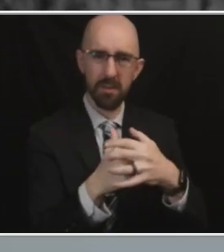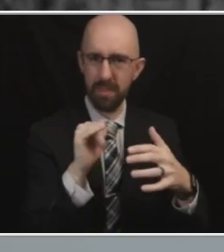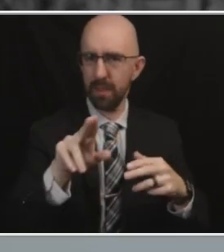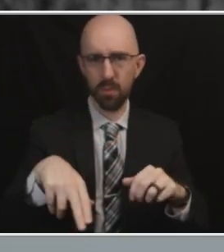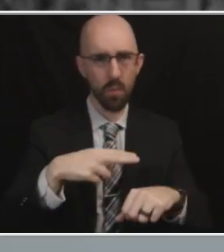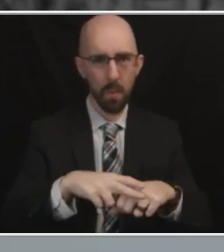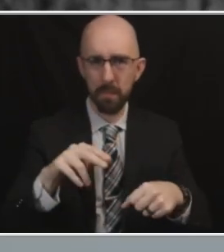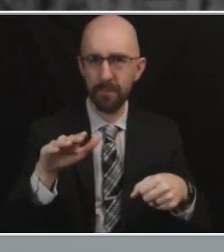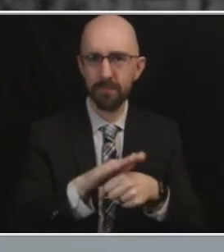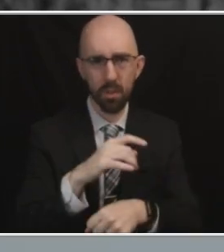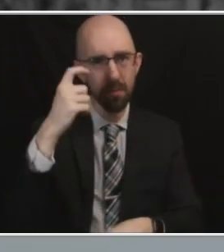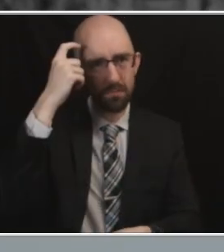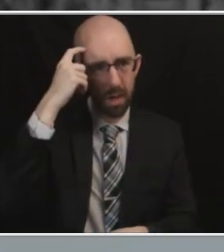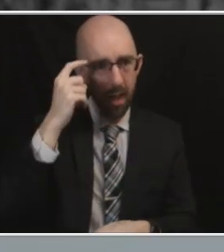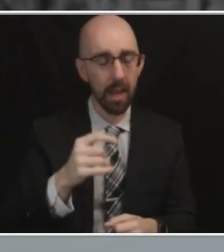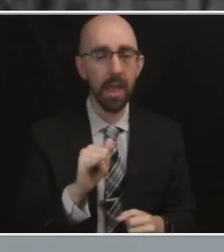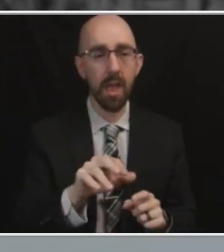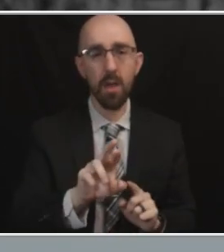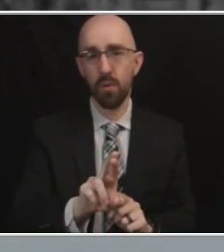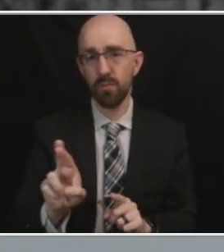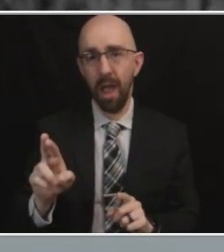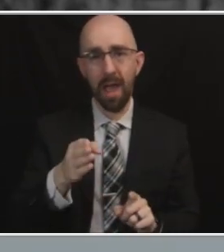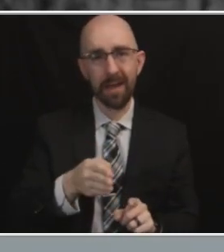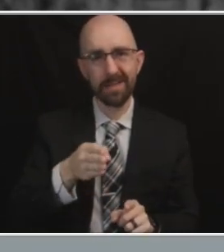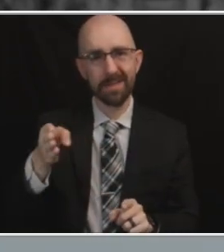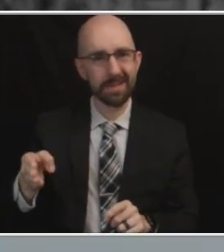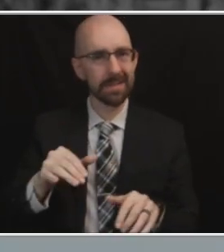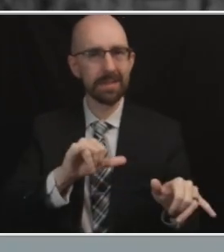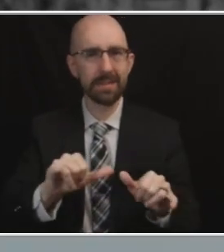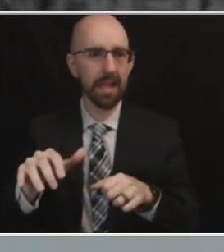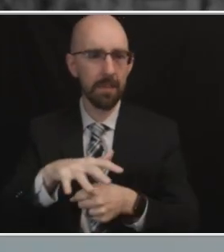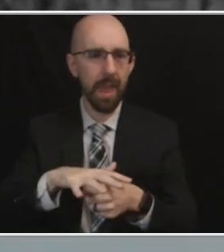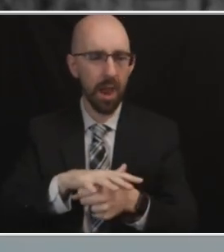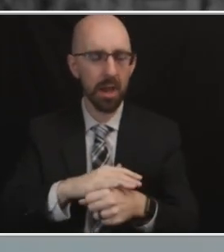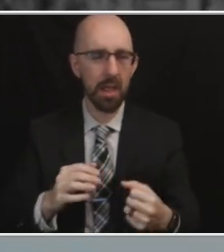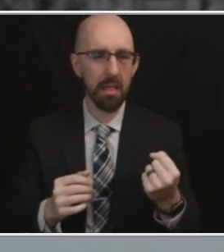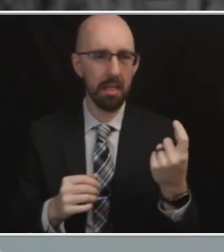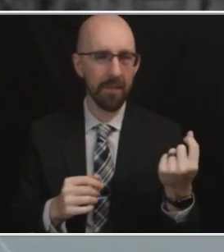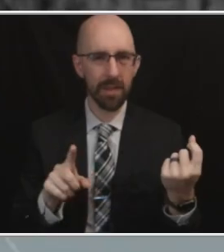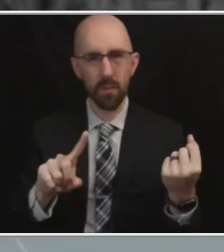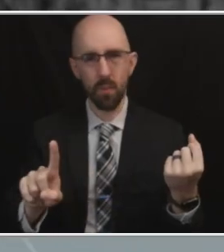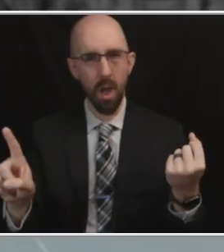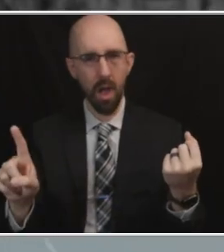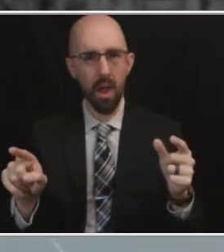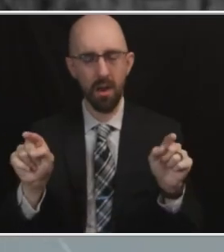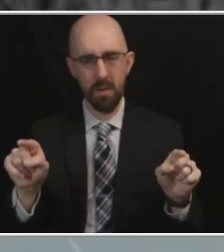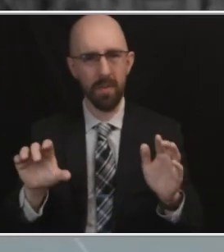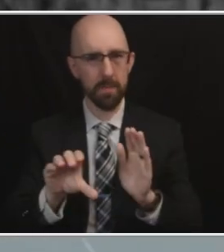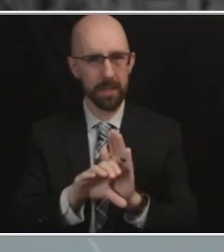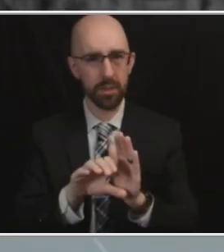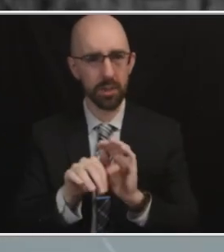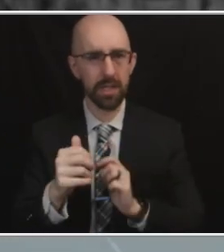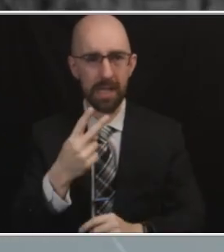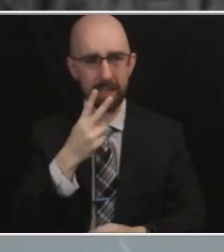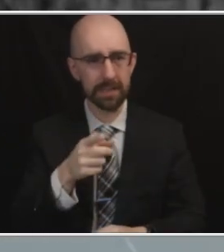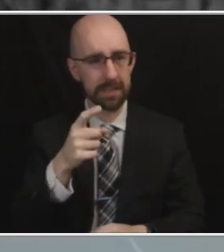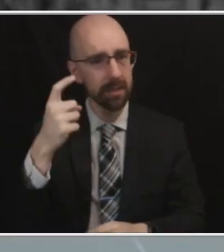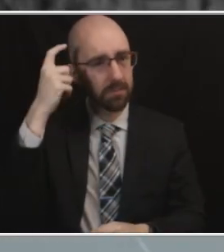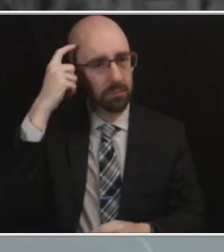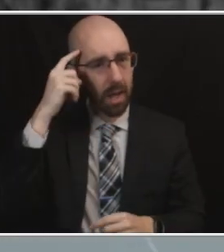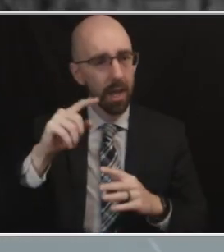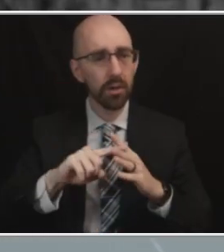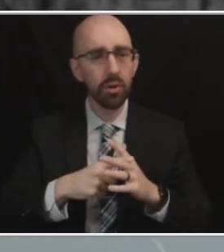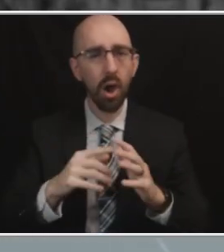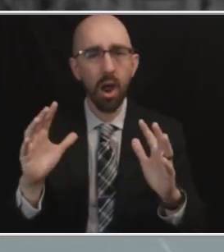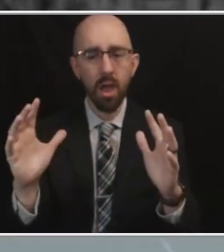If we look to the right on those same areas from about 11 to 1 o'clock on the photos, you can see that the brain has begun to pull away a